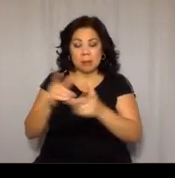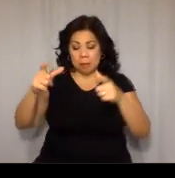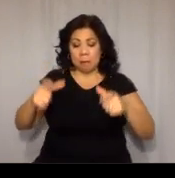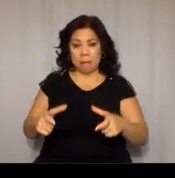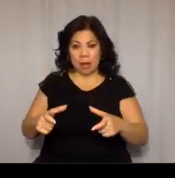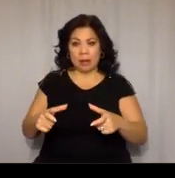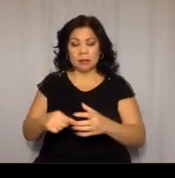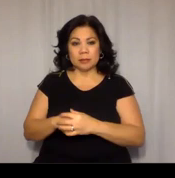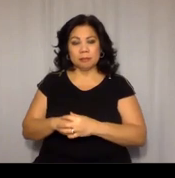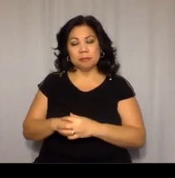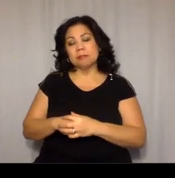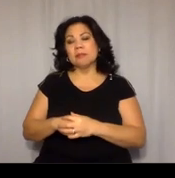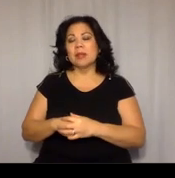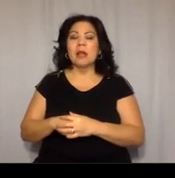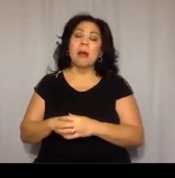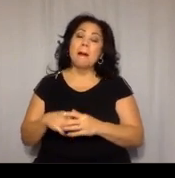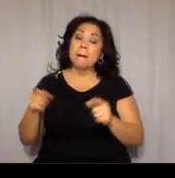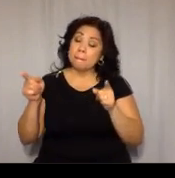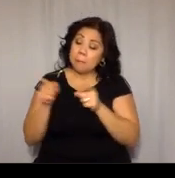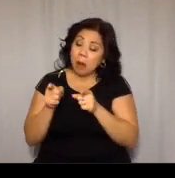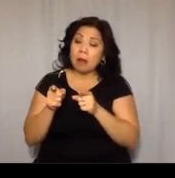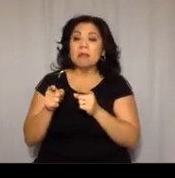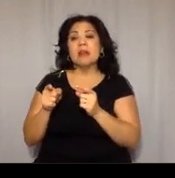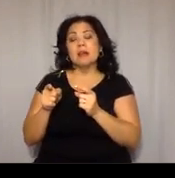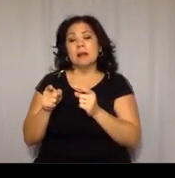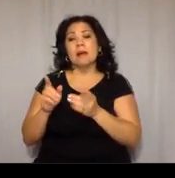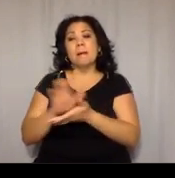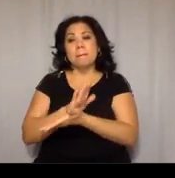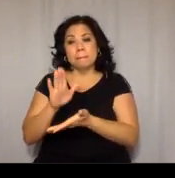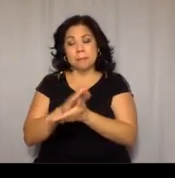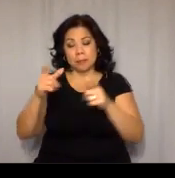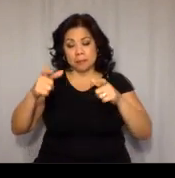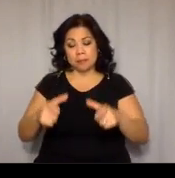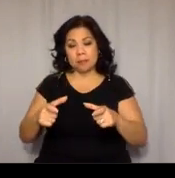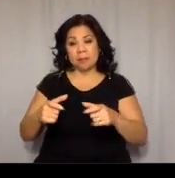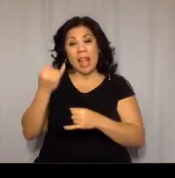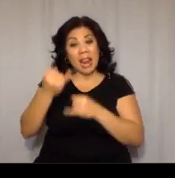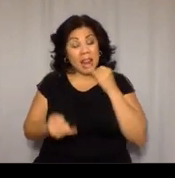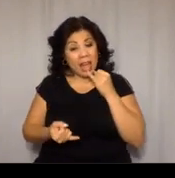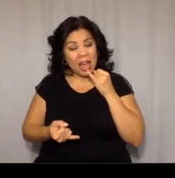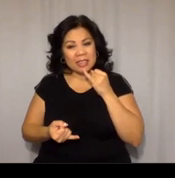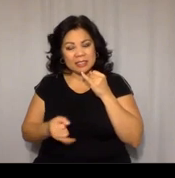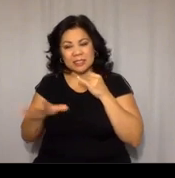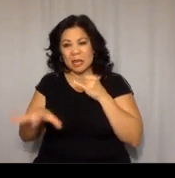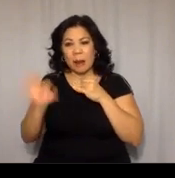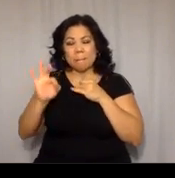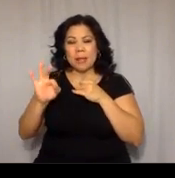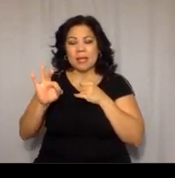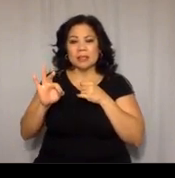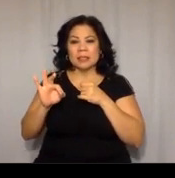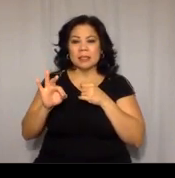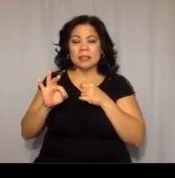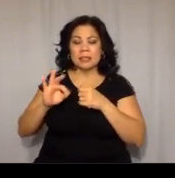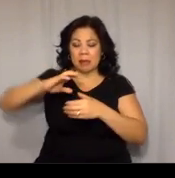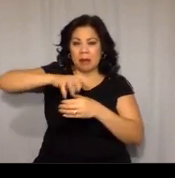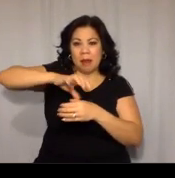plate and a smaller styrofoam plate, and then last but not least, I just am going to use the